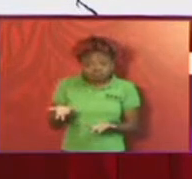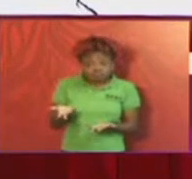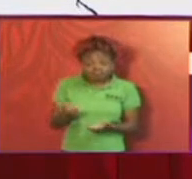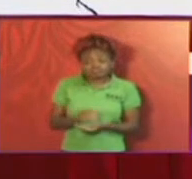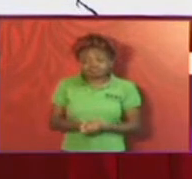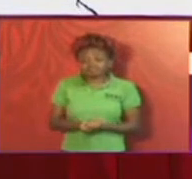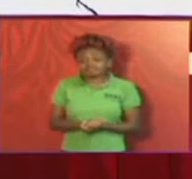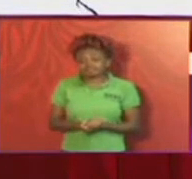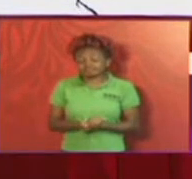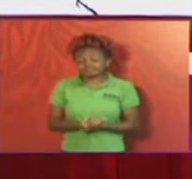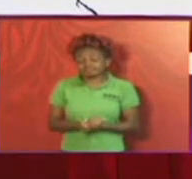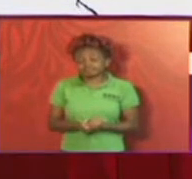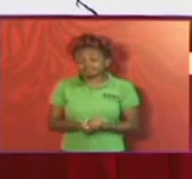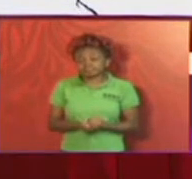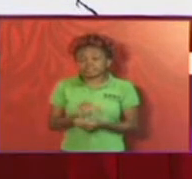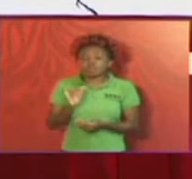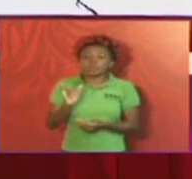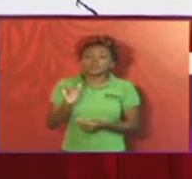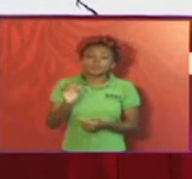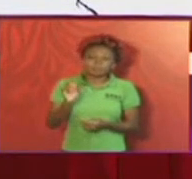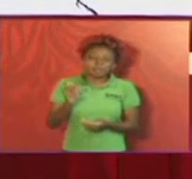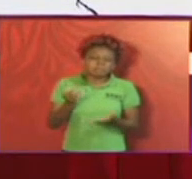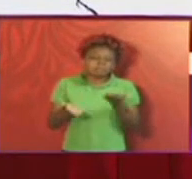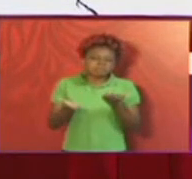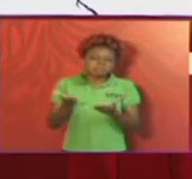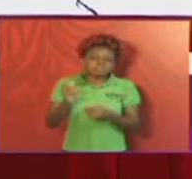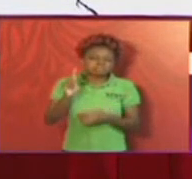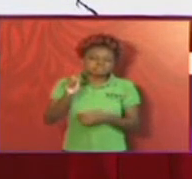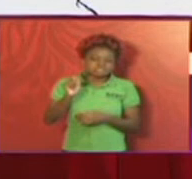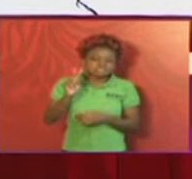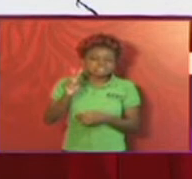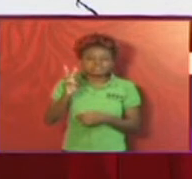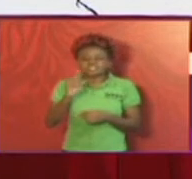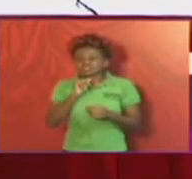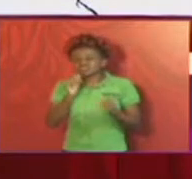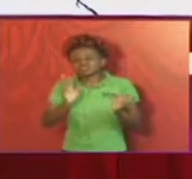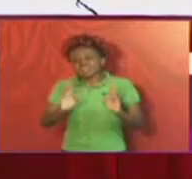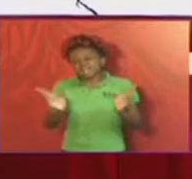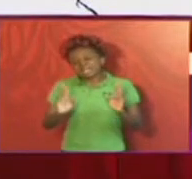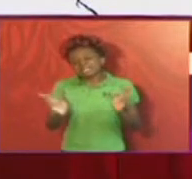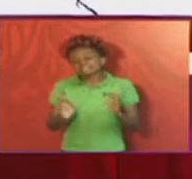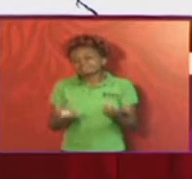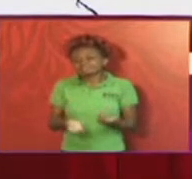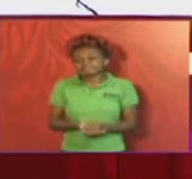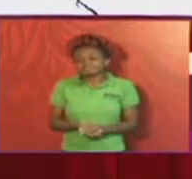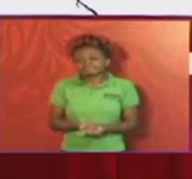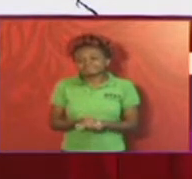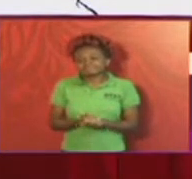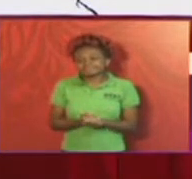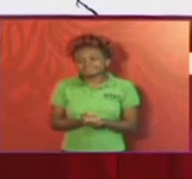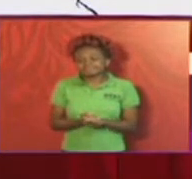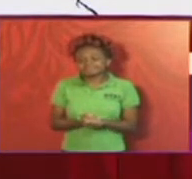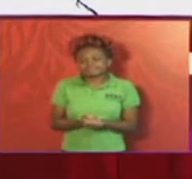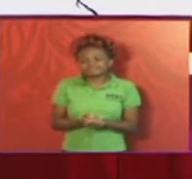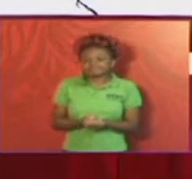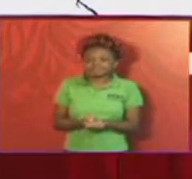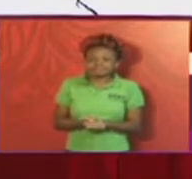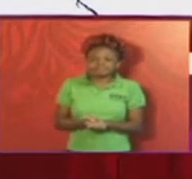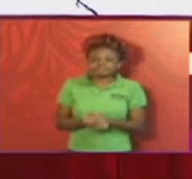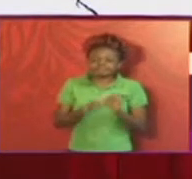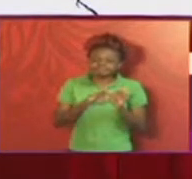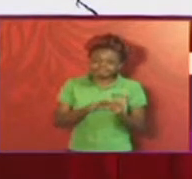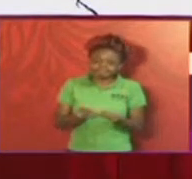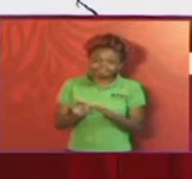Okay, seems as though TV6 is not ready. So we'll go to Guardian Media